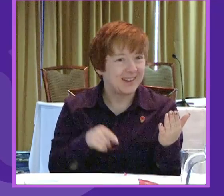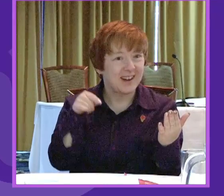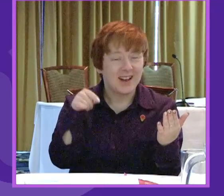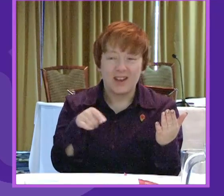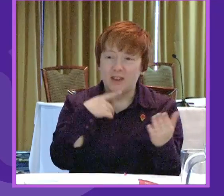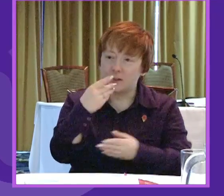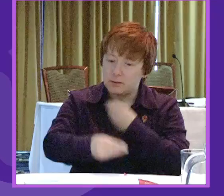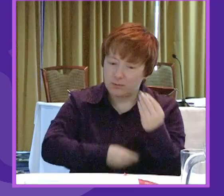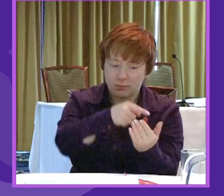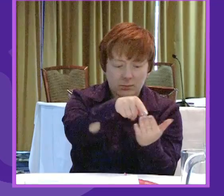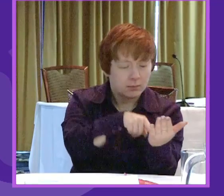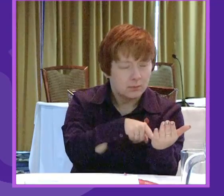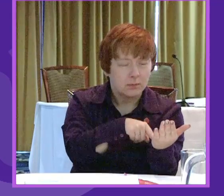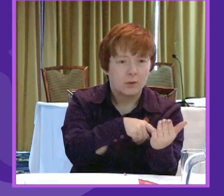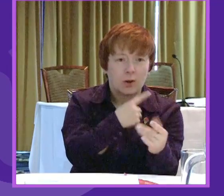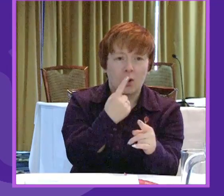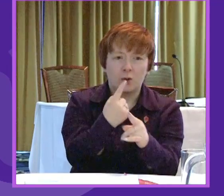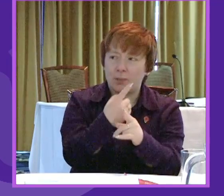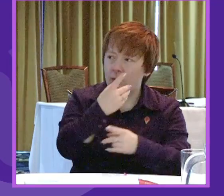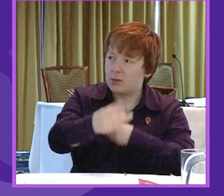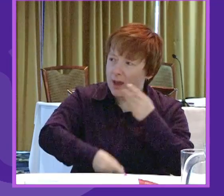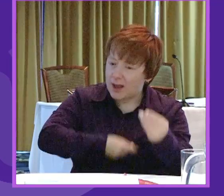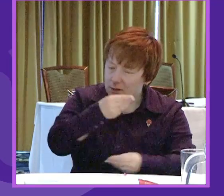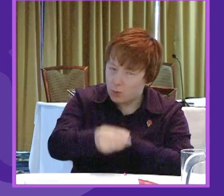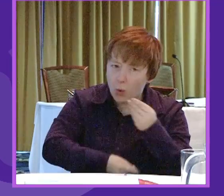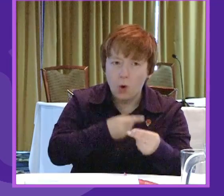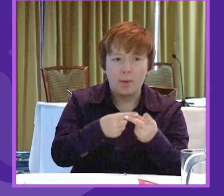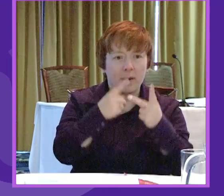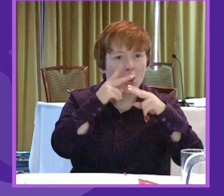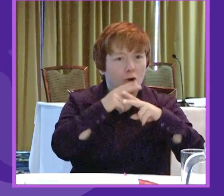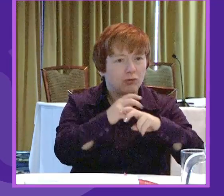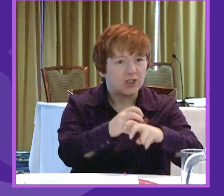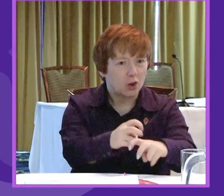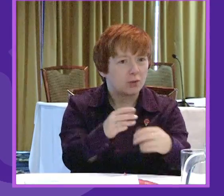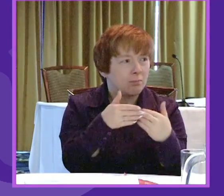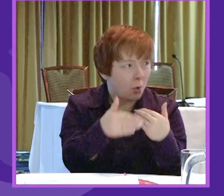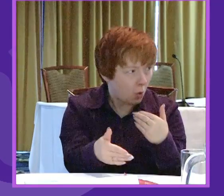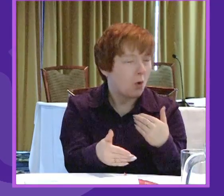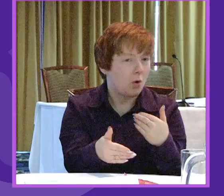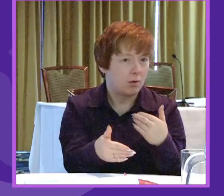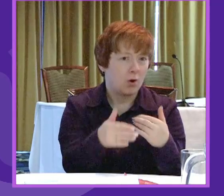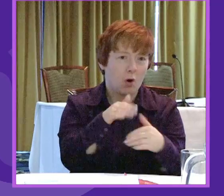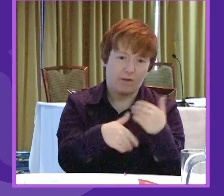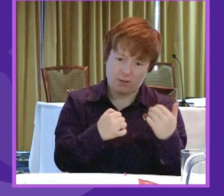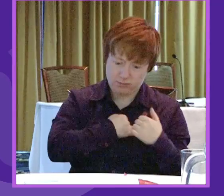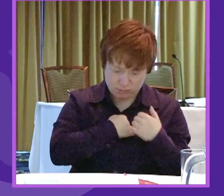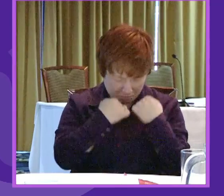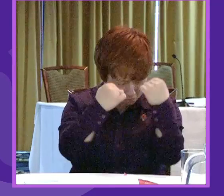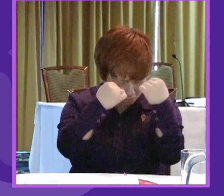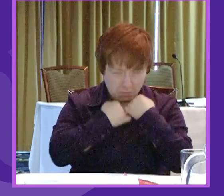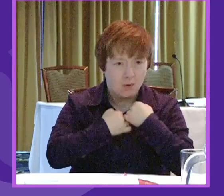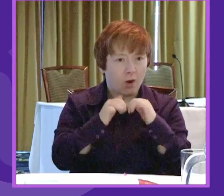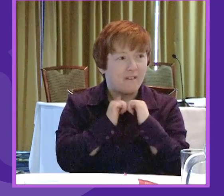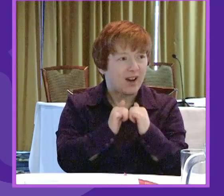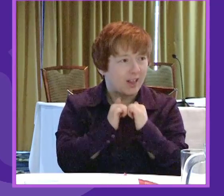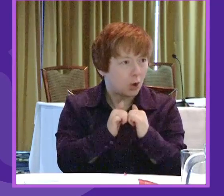left, Gita's just told me. Which talks about the need to explore and really research more research, I suppose,